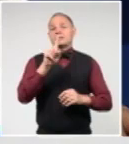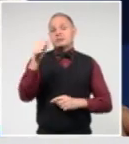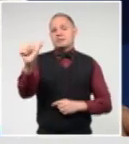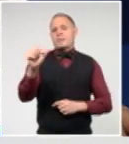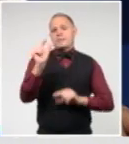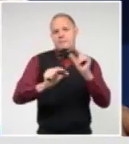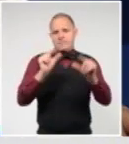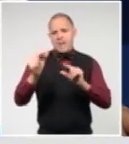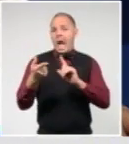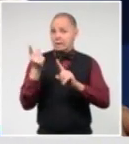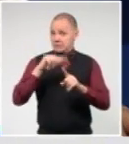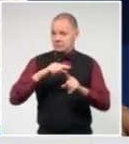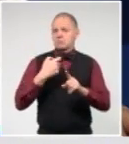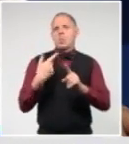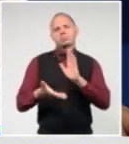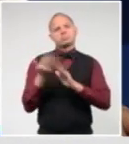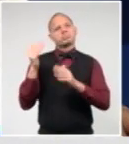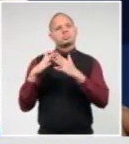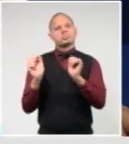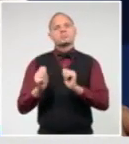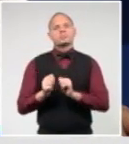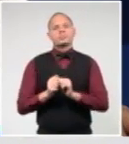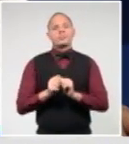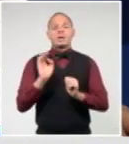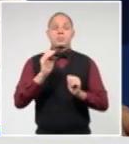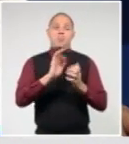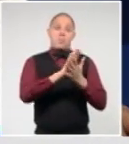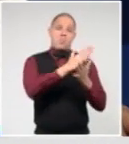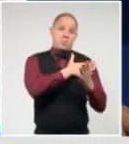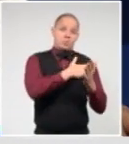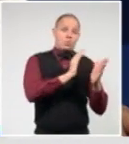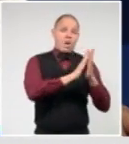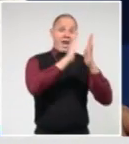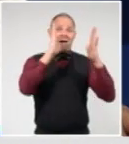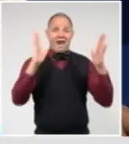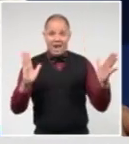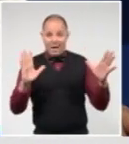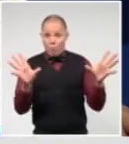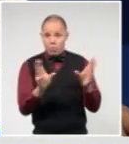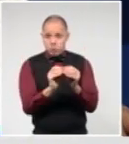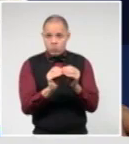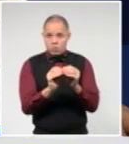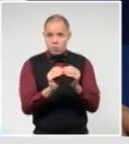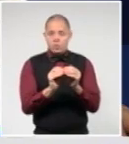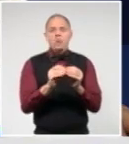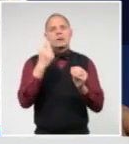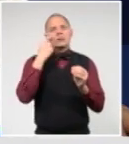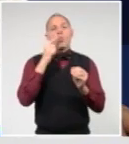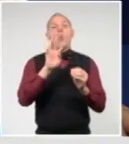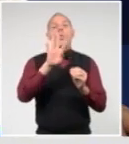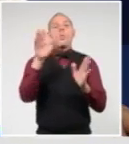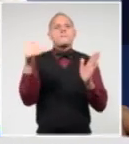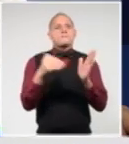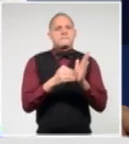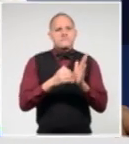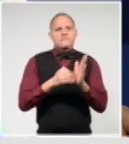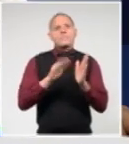Guantánamo, 2 in Granma, 1 in Mayabeque, and 1 in